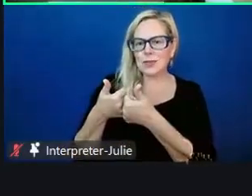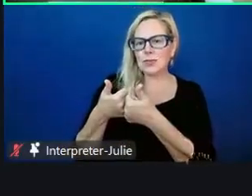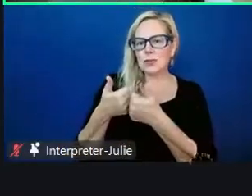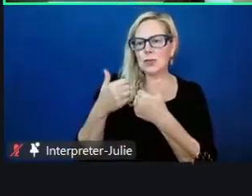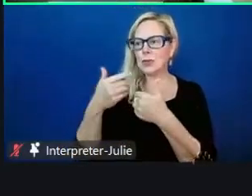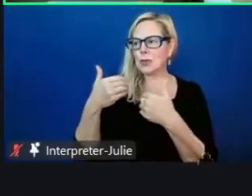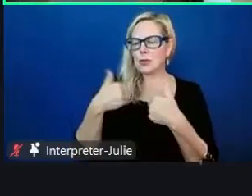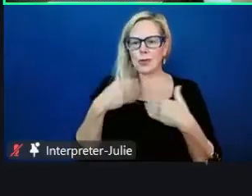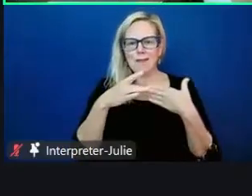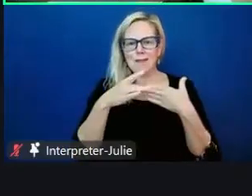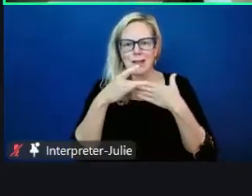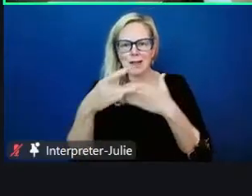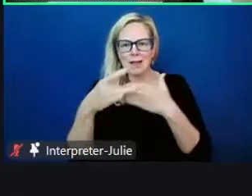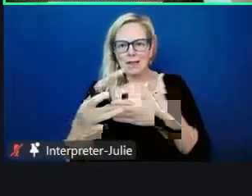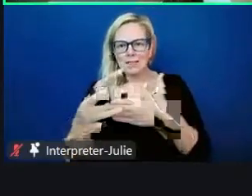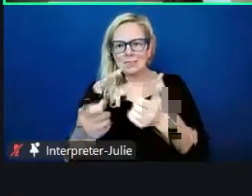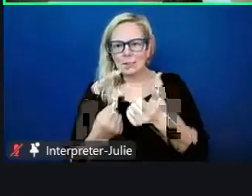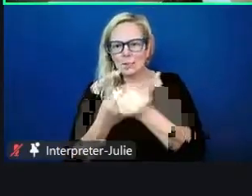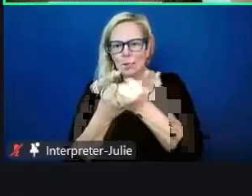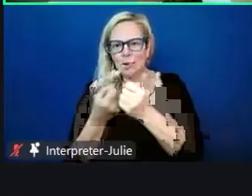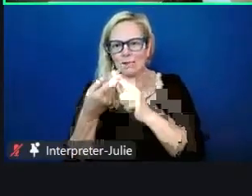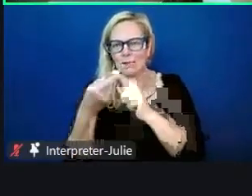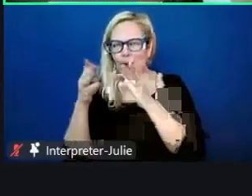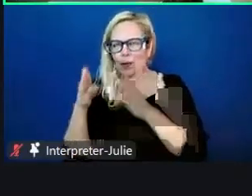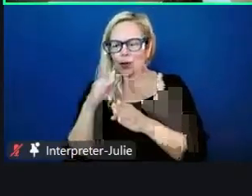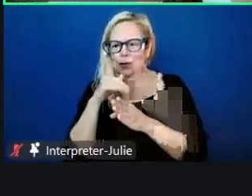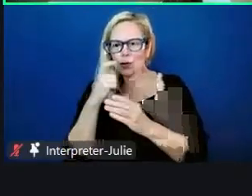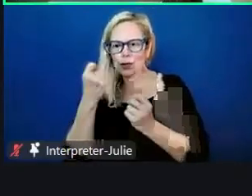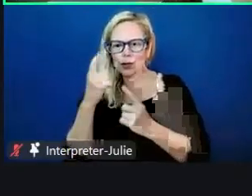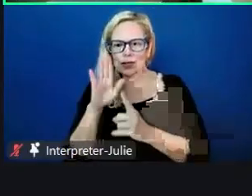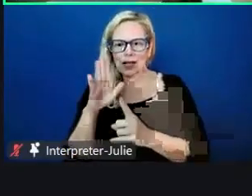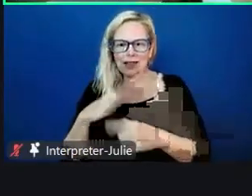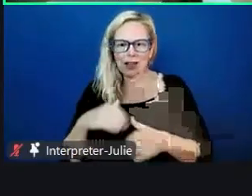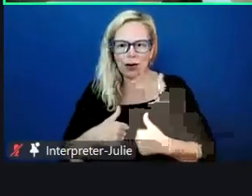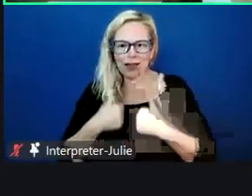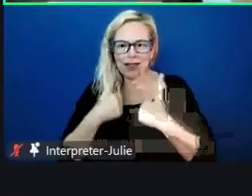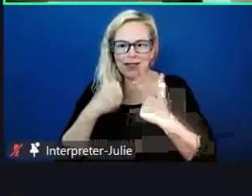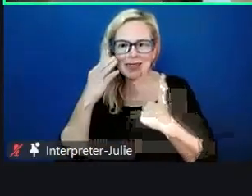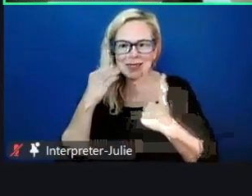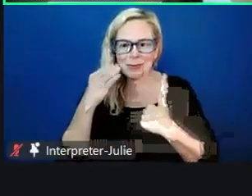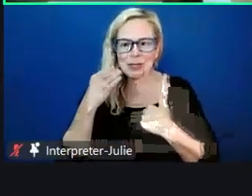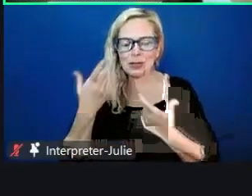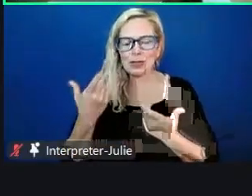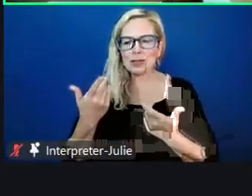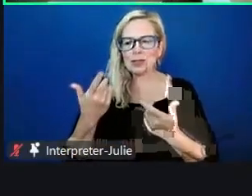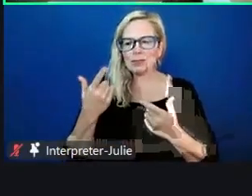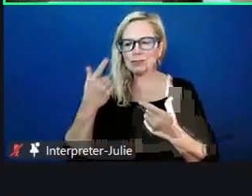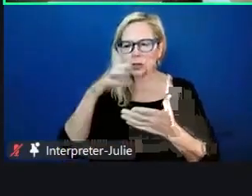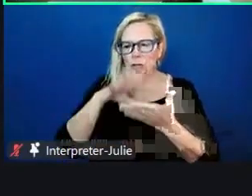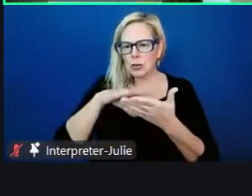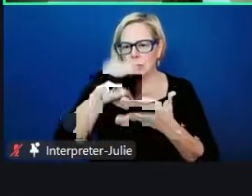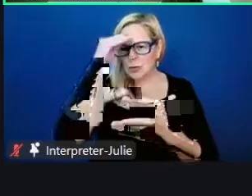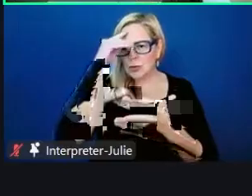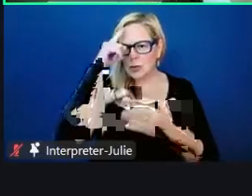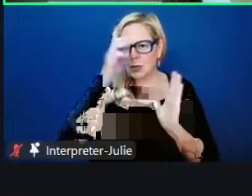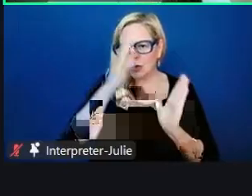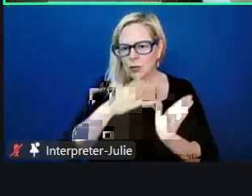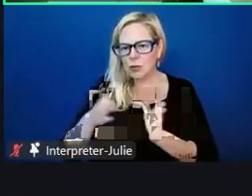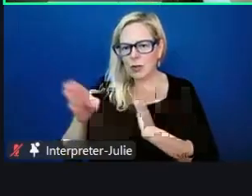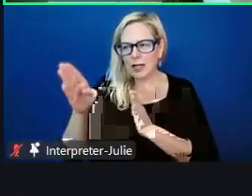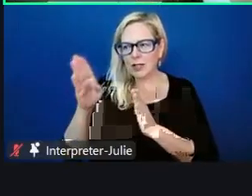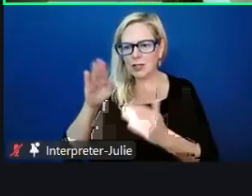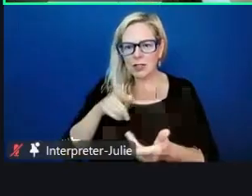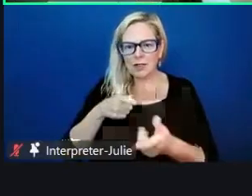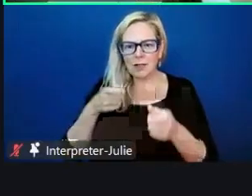from someone who understands their specific lived experiences, to learn strategies for managing their disability or chronic illness in